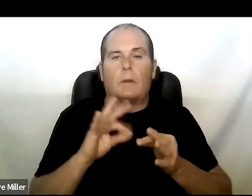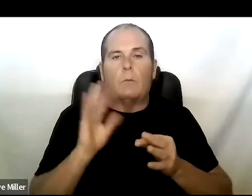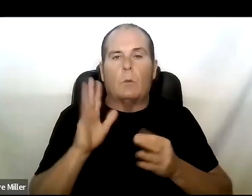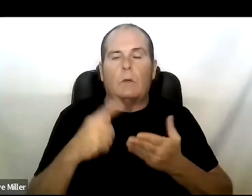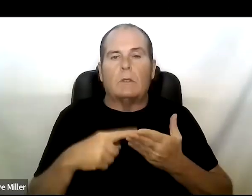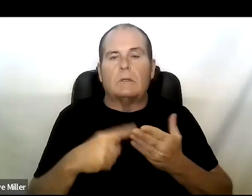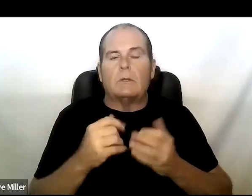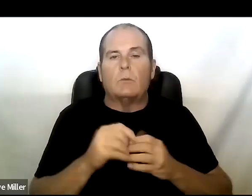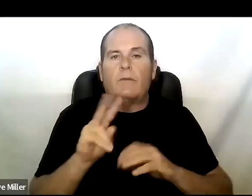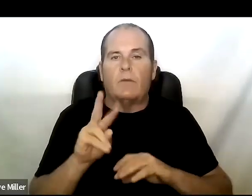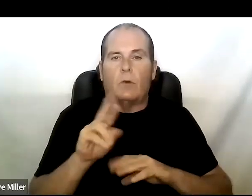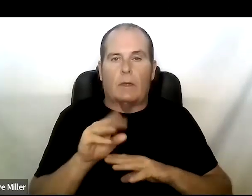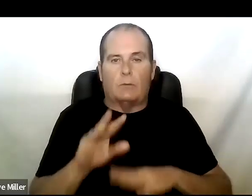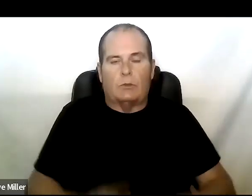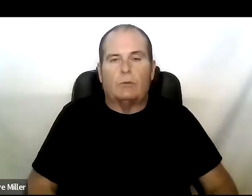counselors.